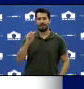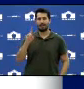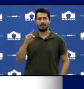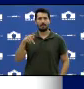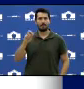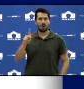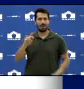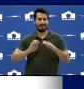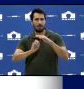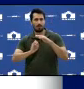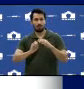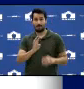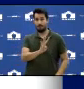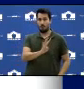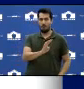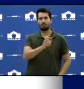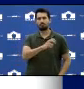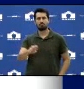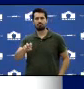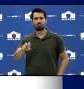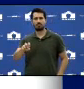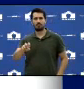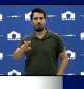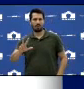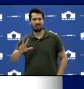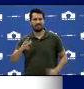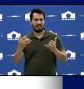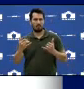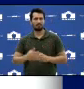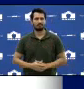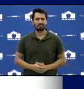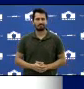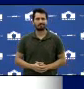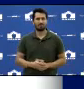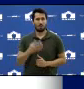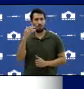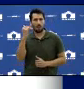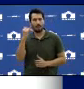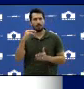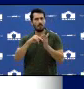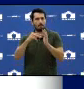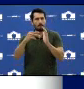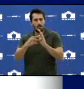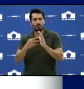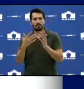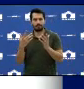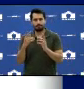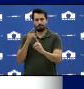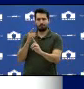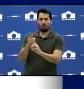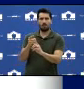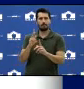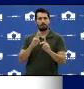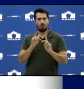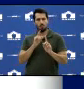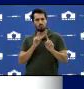goes from single member District 4 to single member District 3. And again, the purpose is to align where these